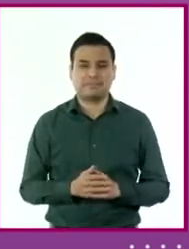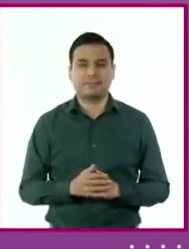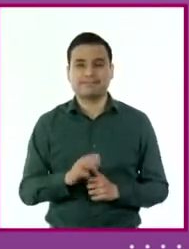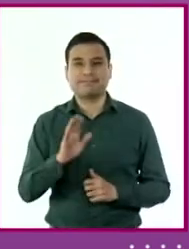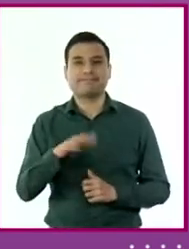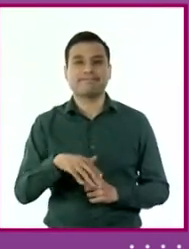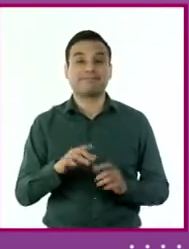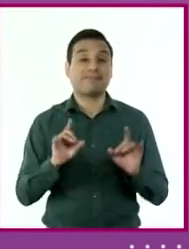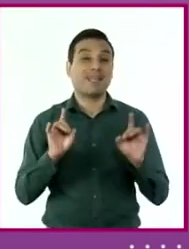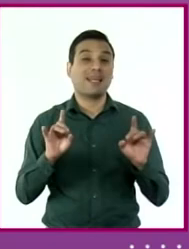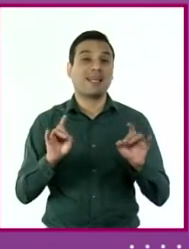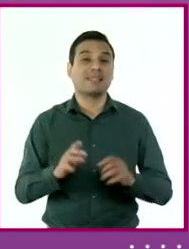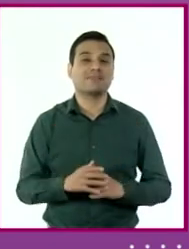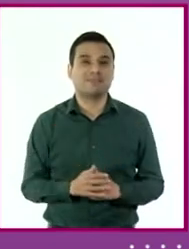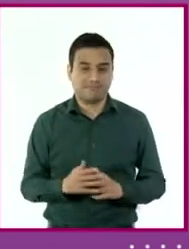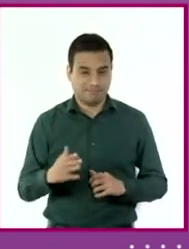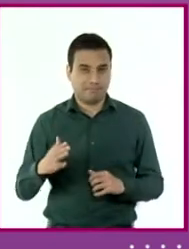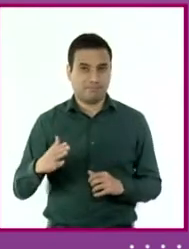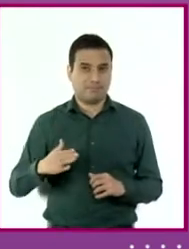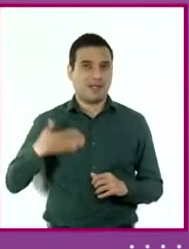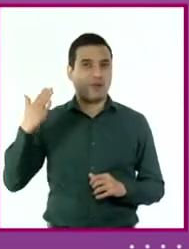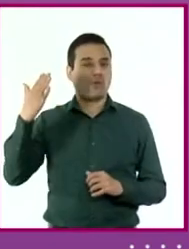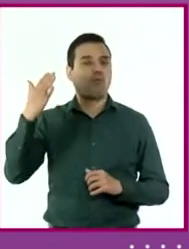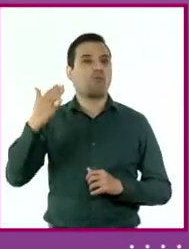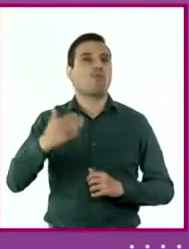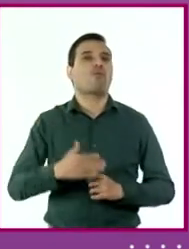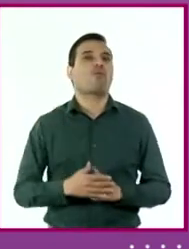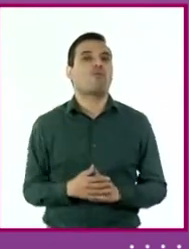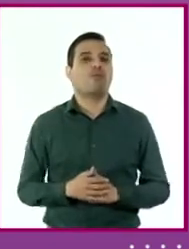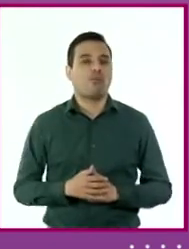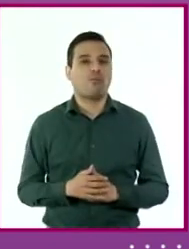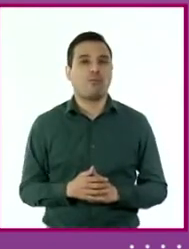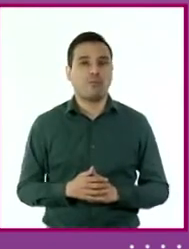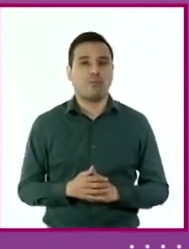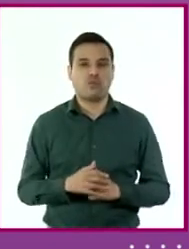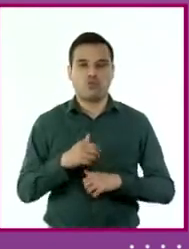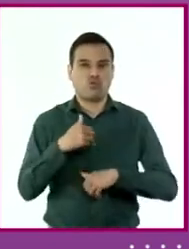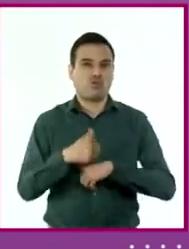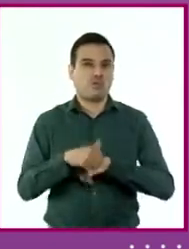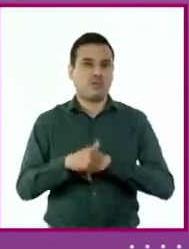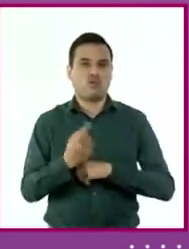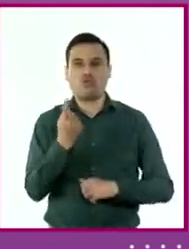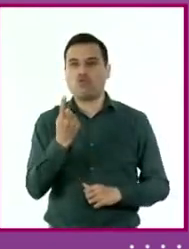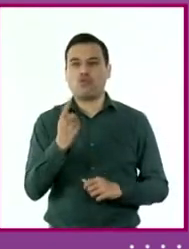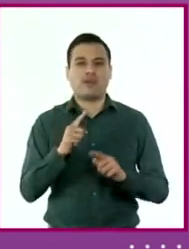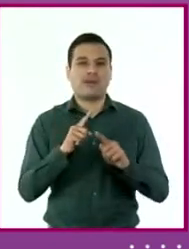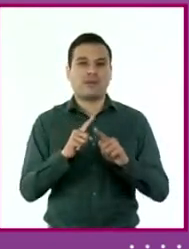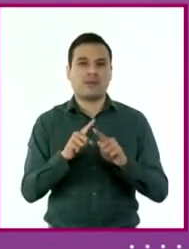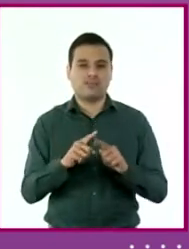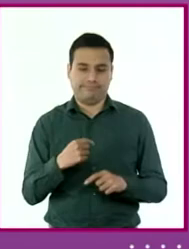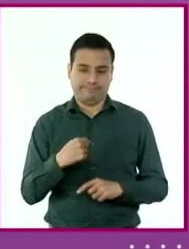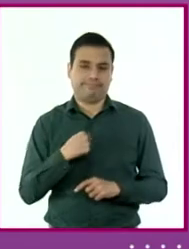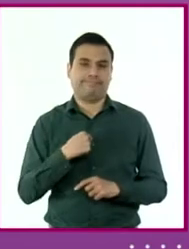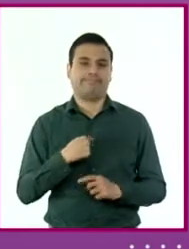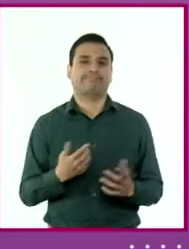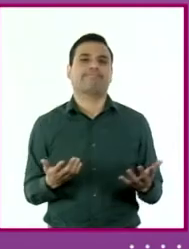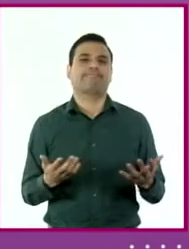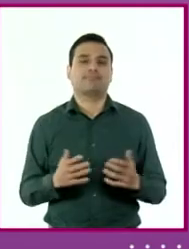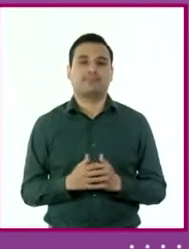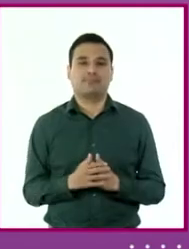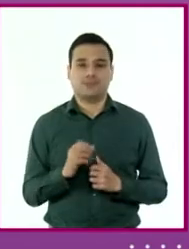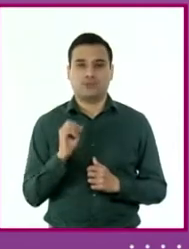Angel, qué milagro. So, who's number one? I am.